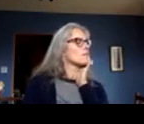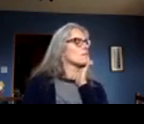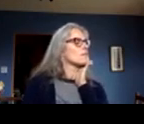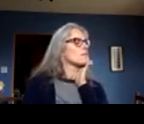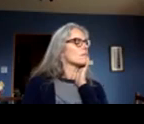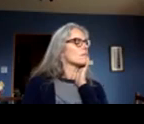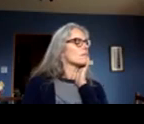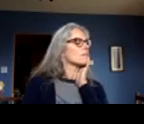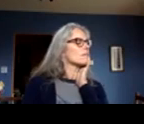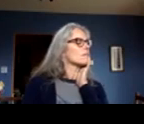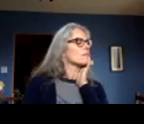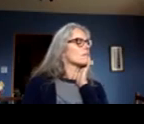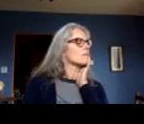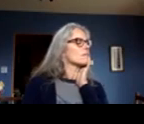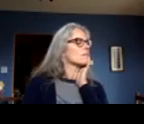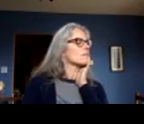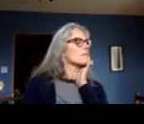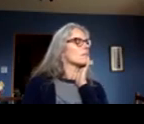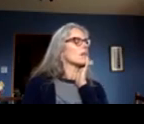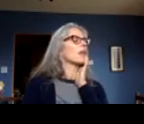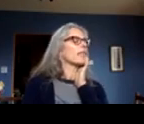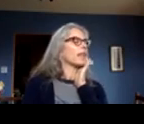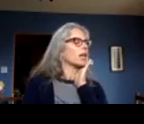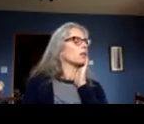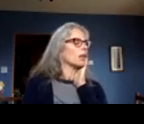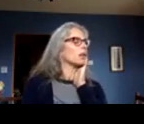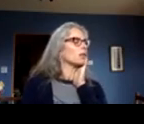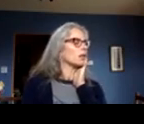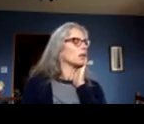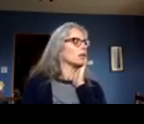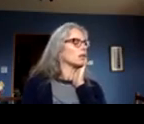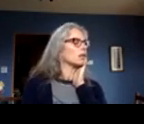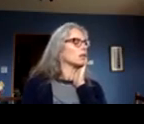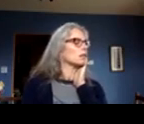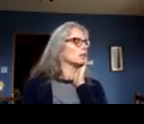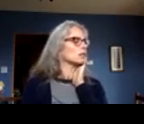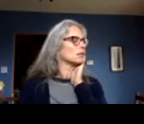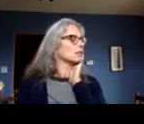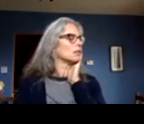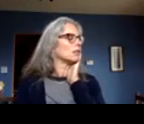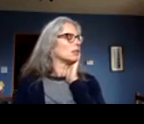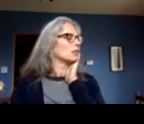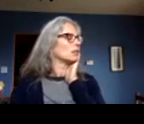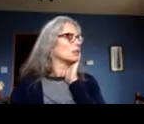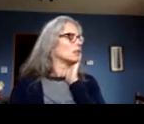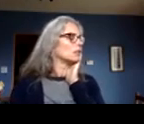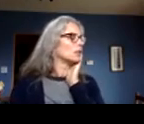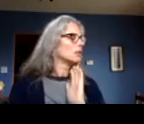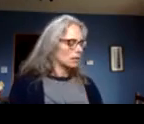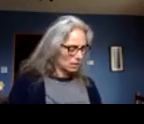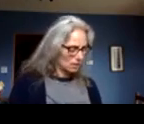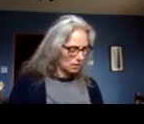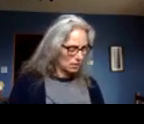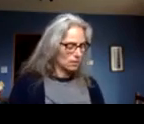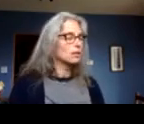While you're working on coming back, I'm going to answer a few questions that I saw in the Q&A. Someone mentioned